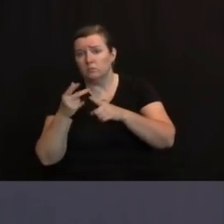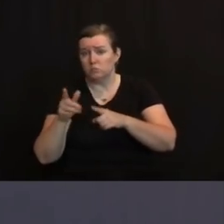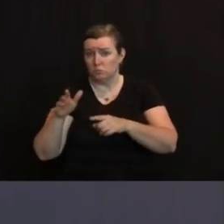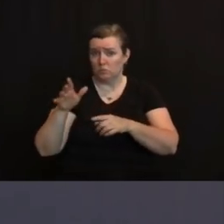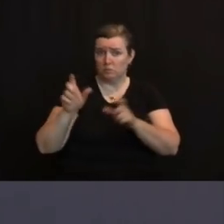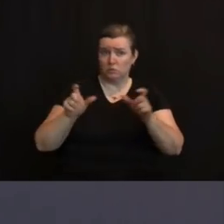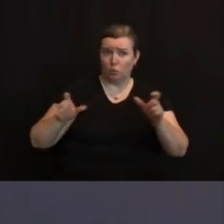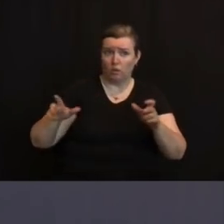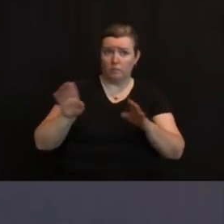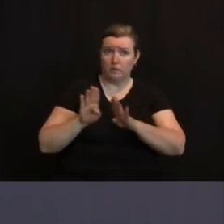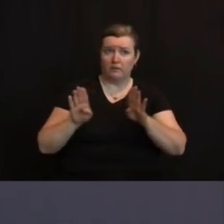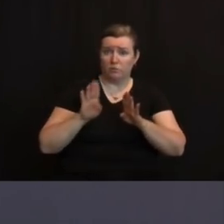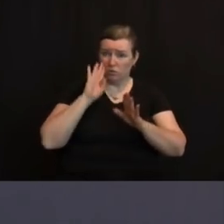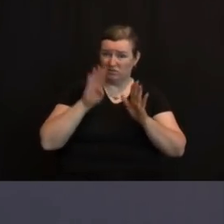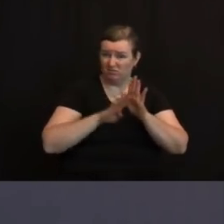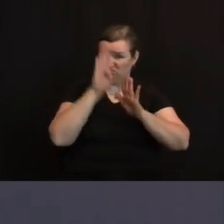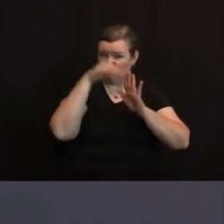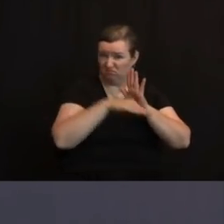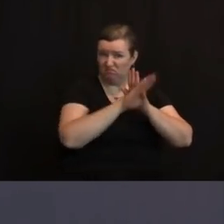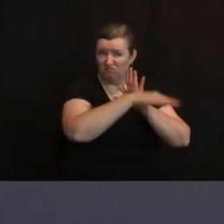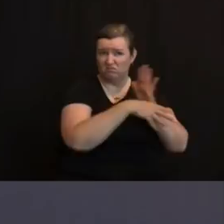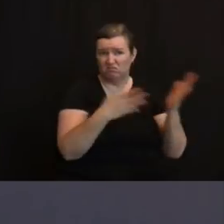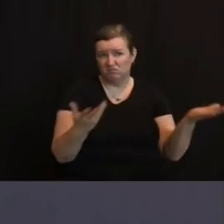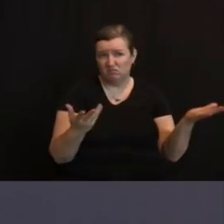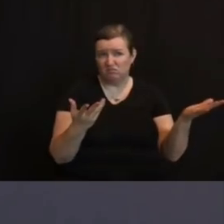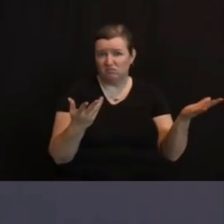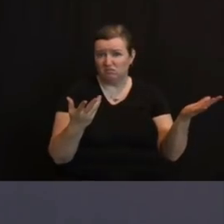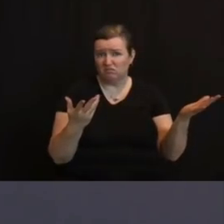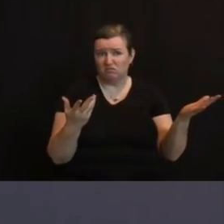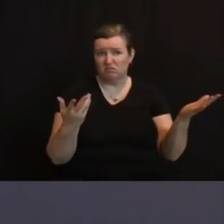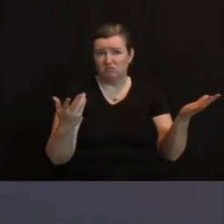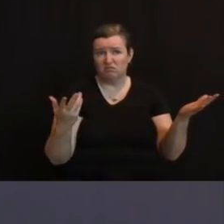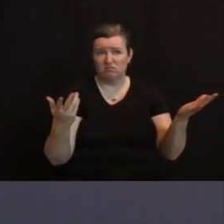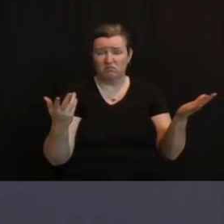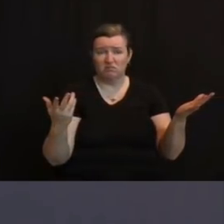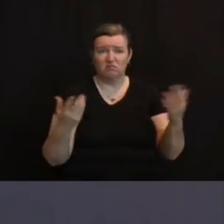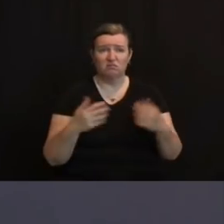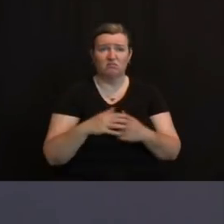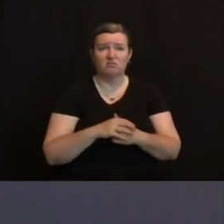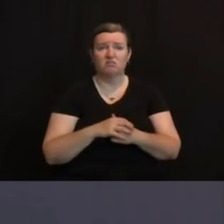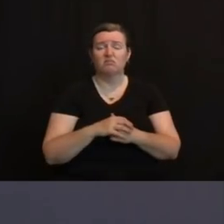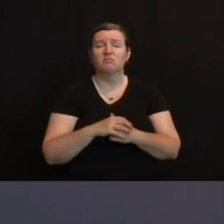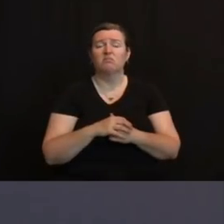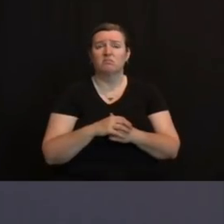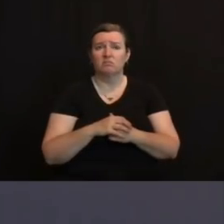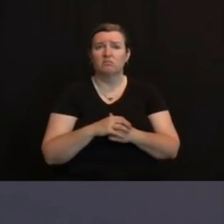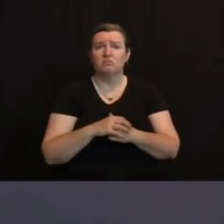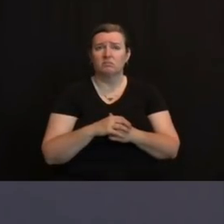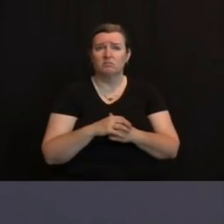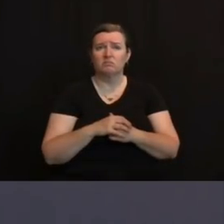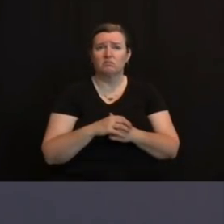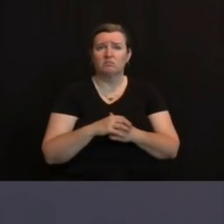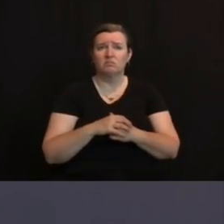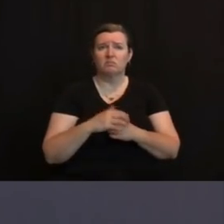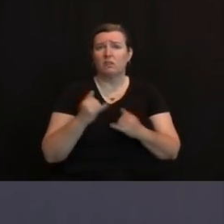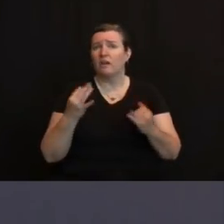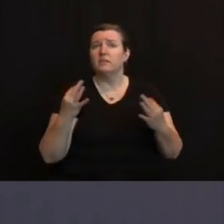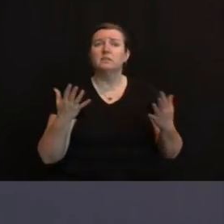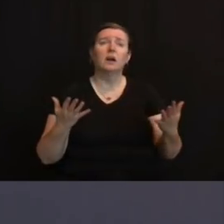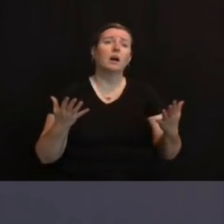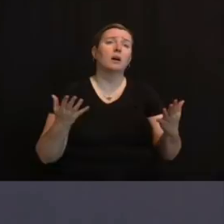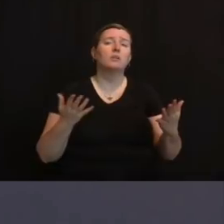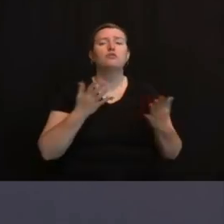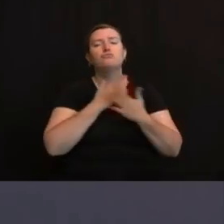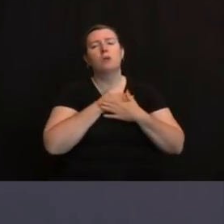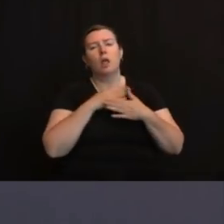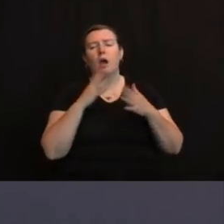of 700 hospitalizations and nearly 5,000 hospitalizations several months out. With the lax social distancing and